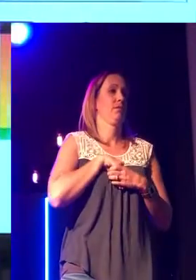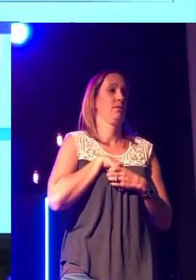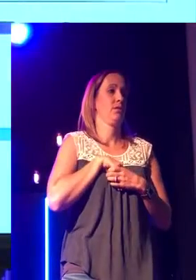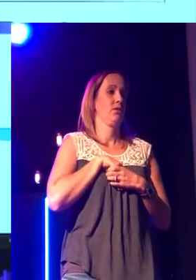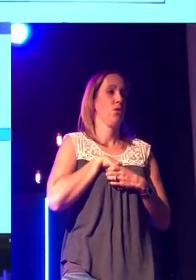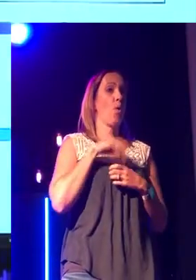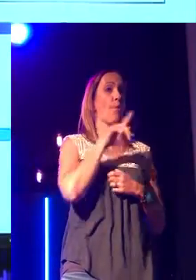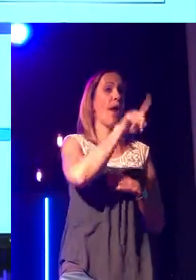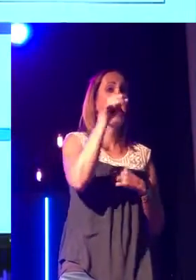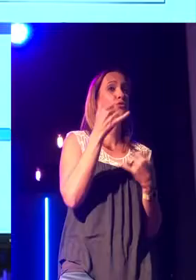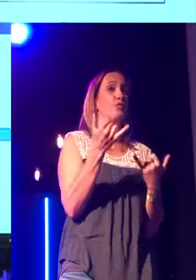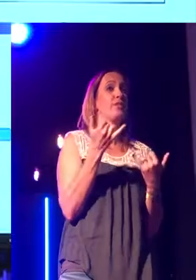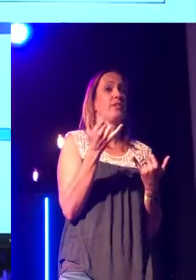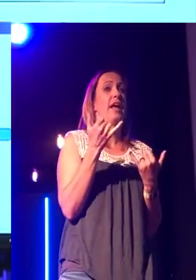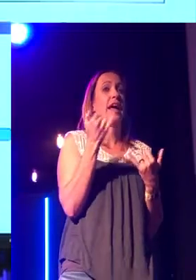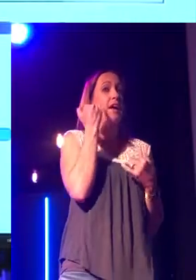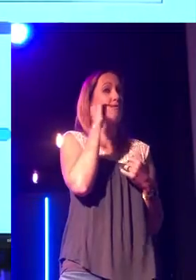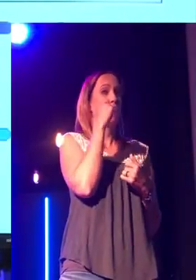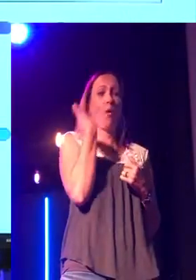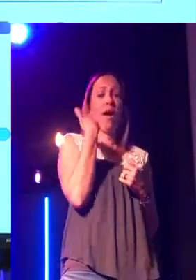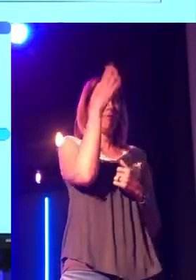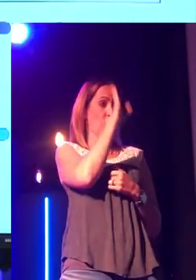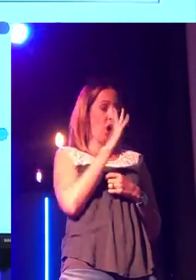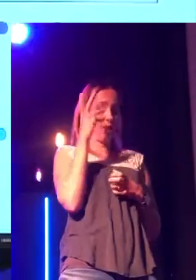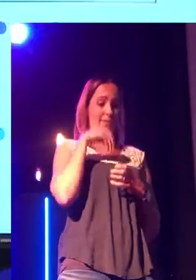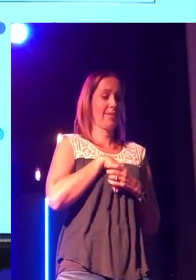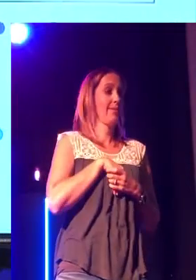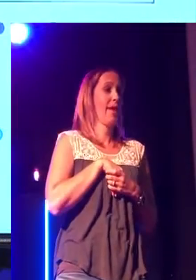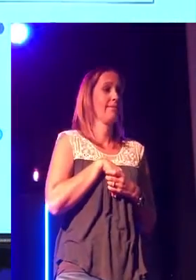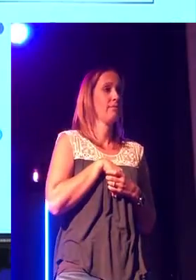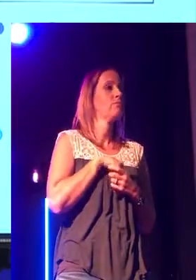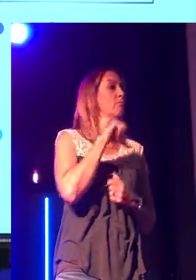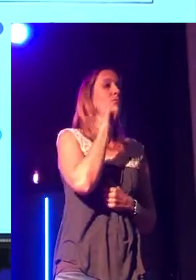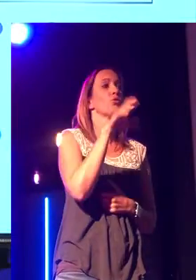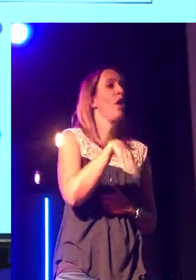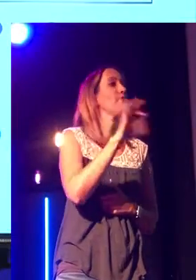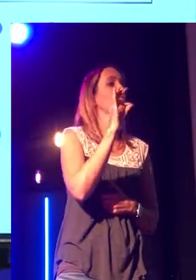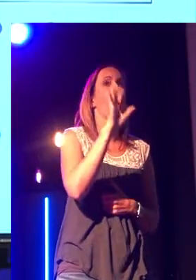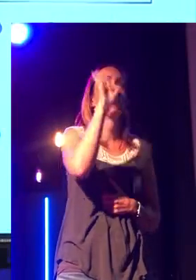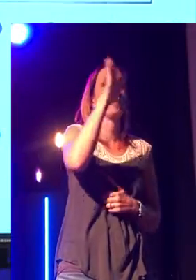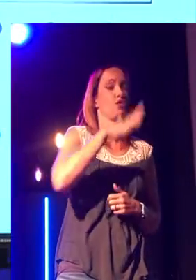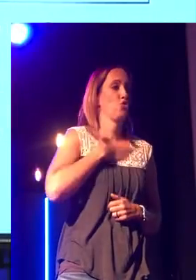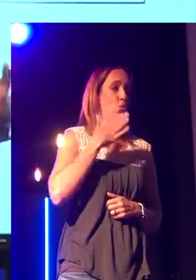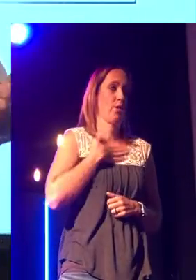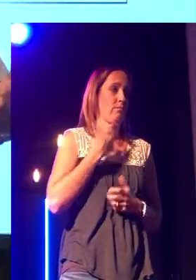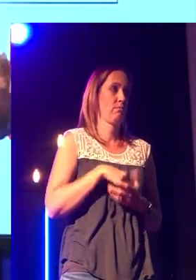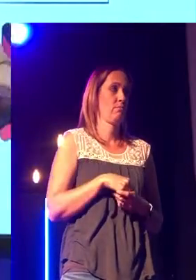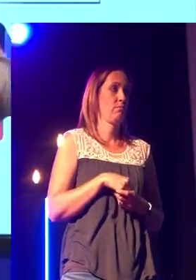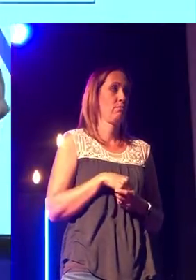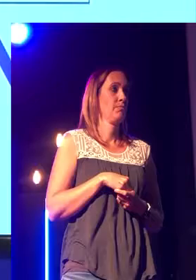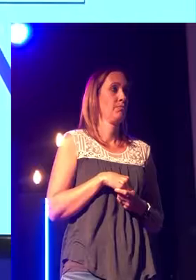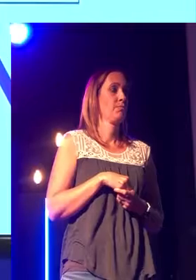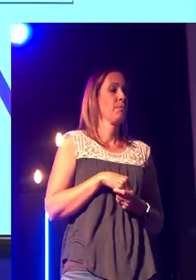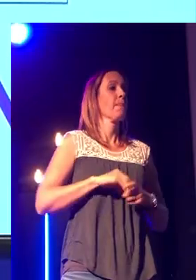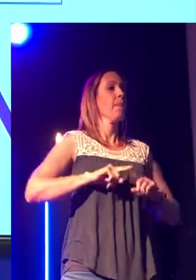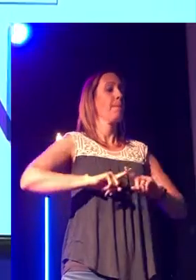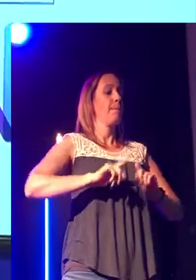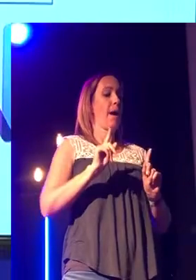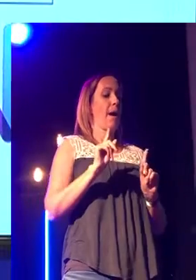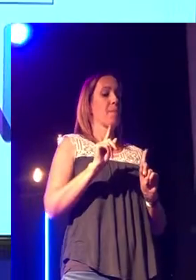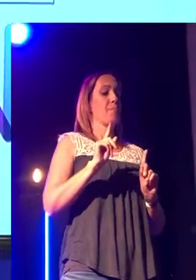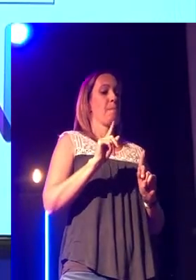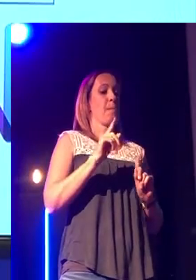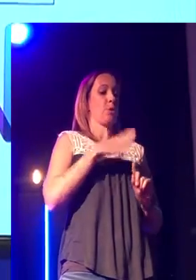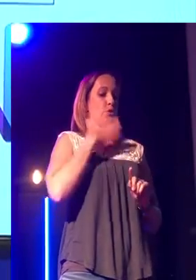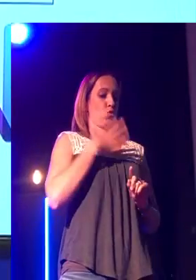close, if you do not have God on the inside of you, you will not find the joy that He is promising. But when we have the source of joy